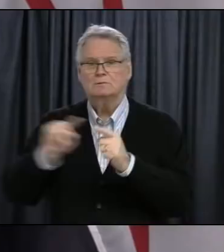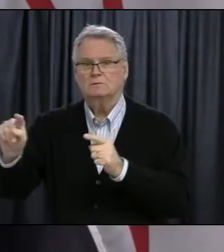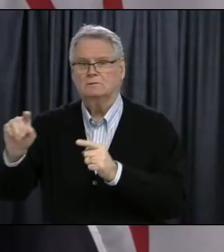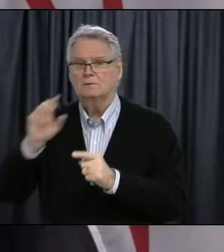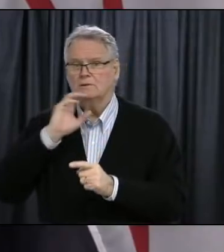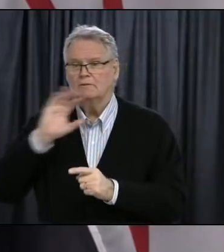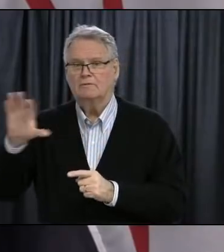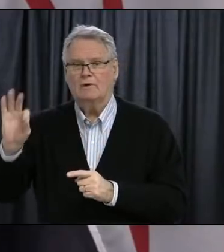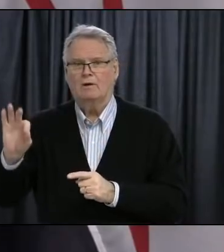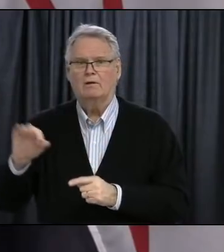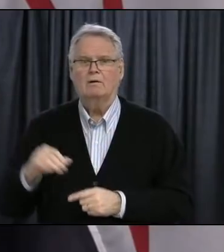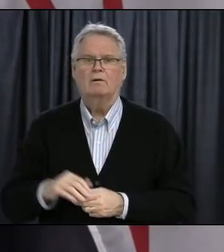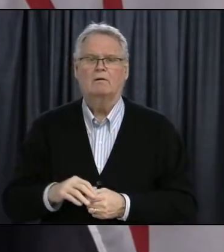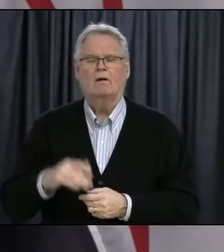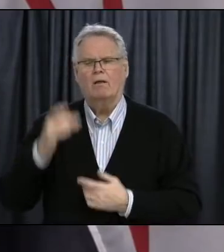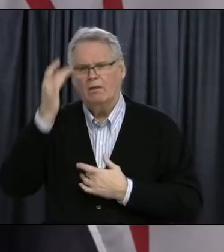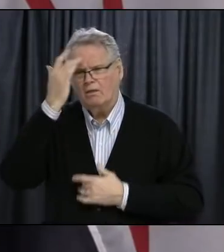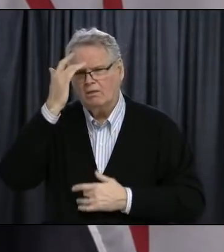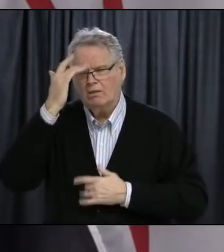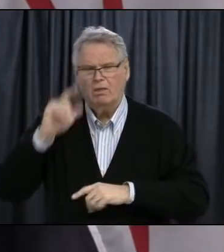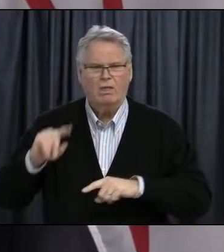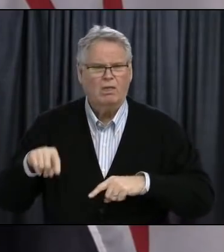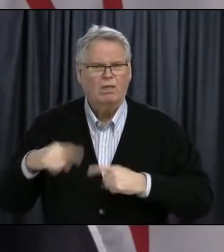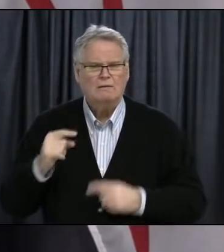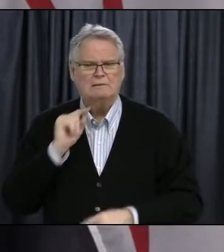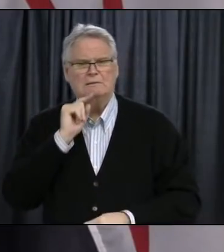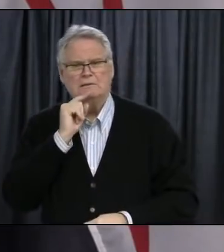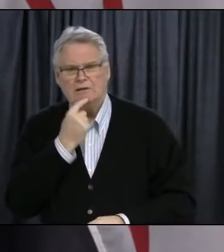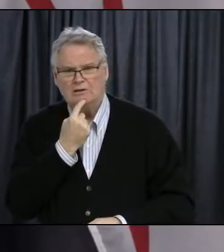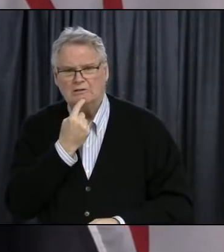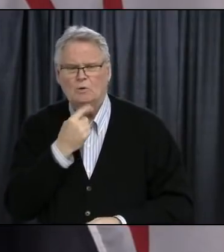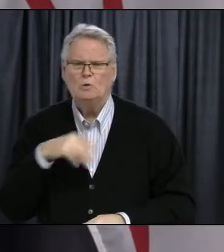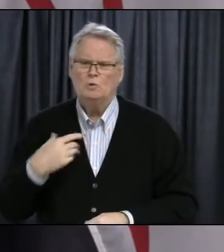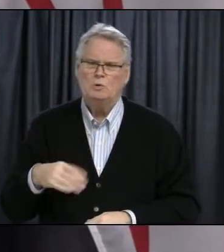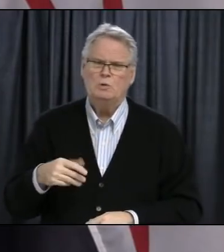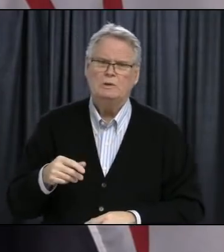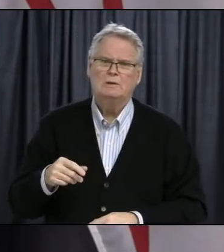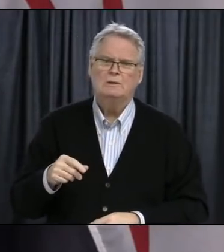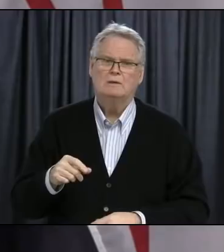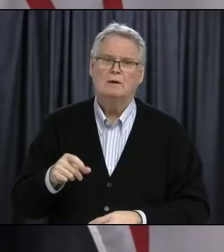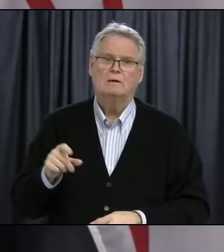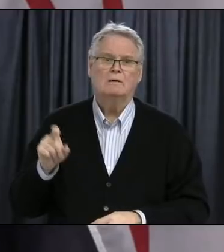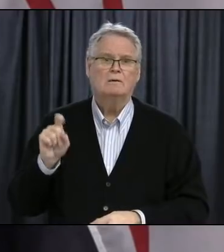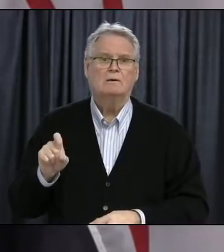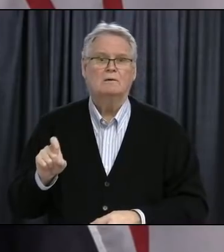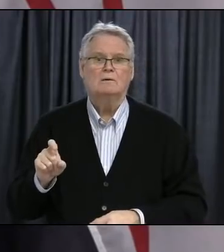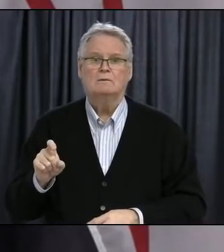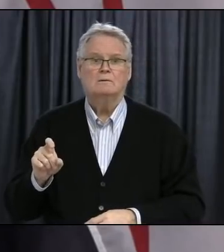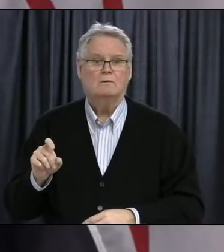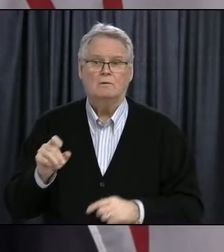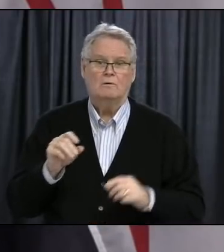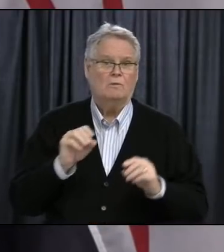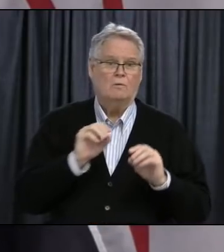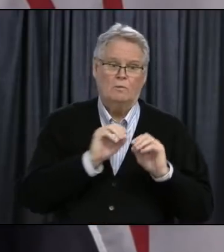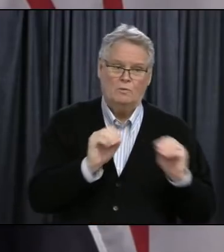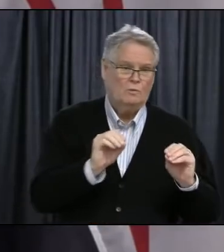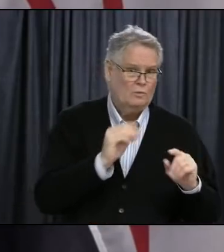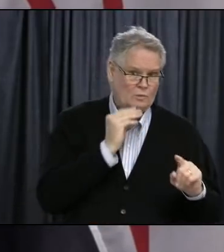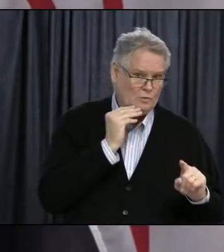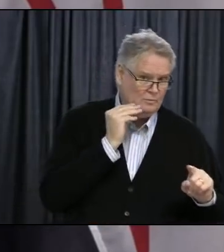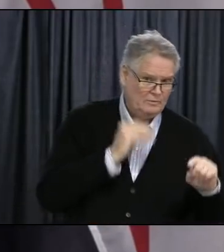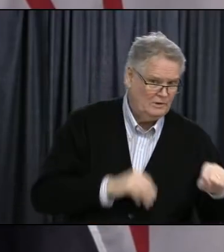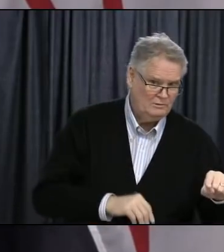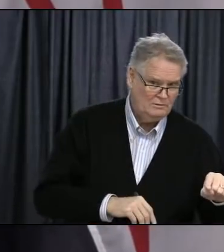a list of conditions that would apply under this criteria. And frontline essential workers who have direct contact with the public during Alert